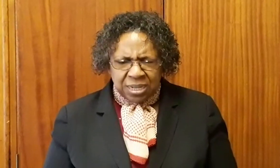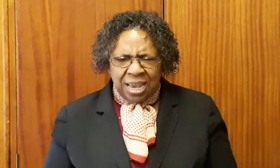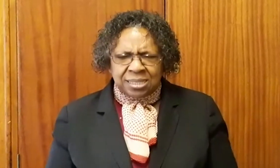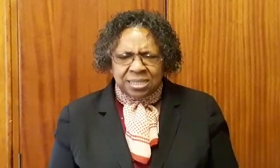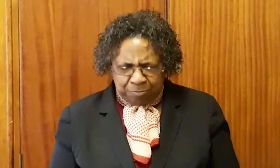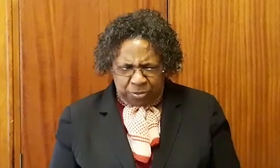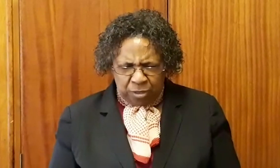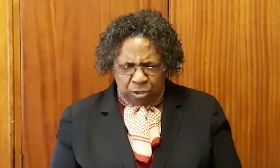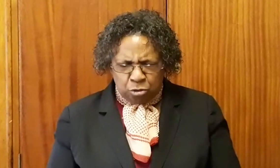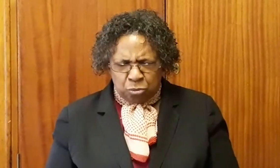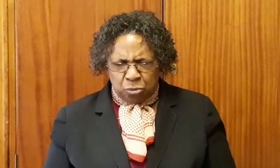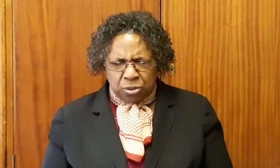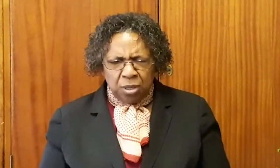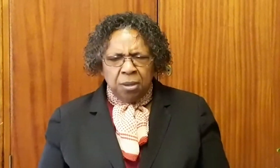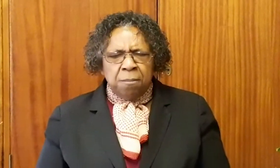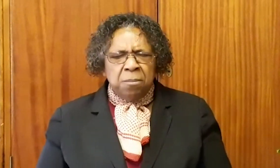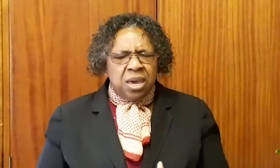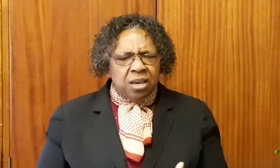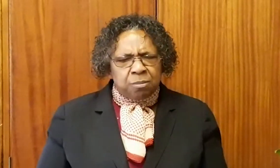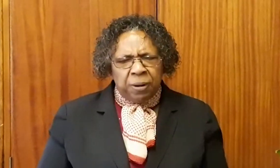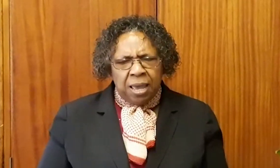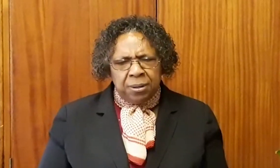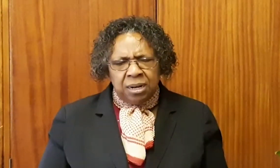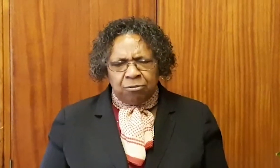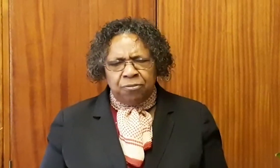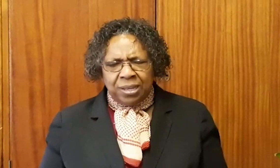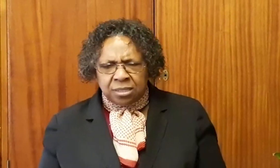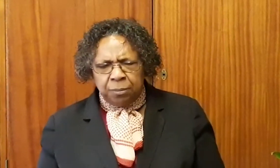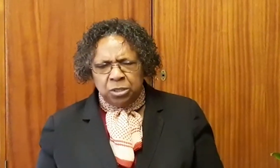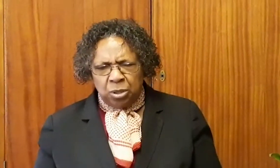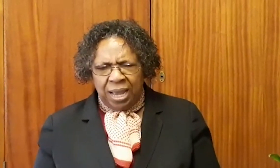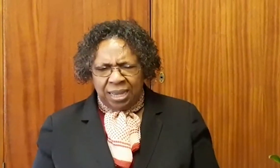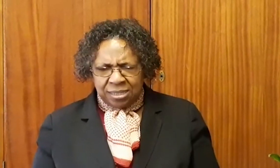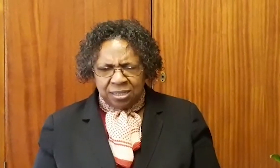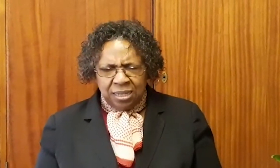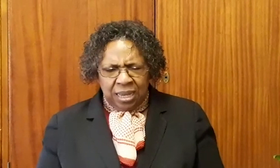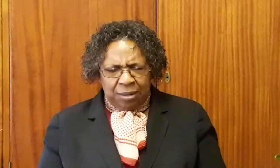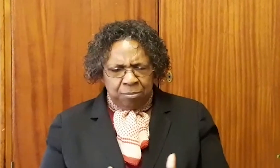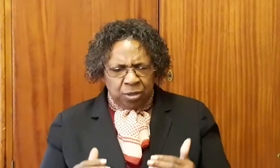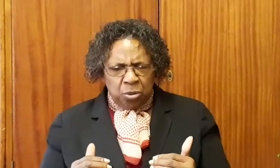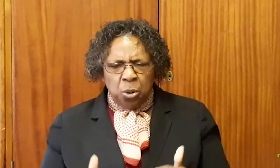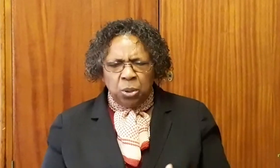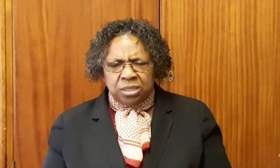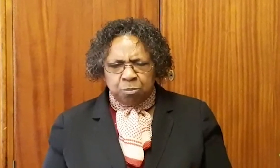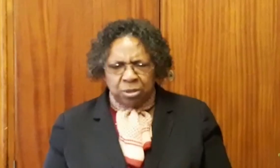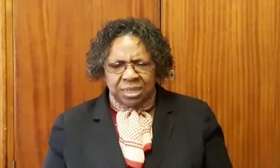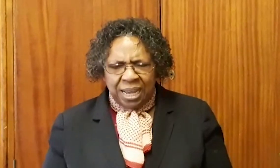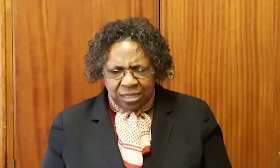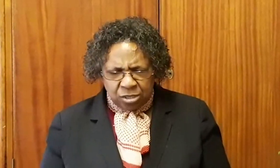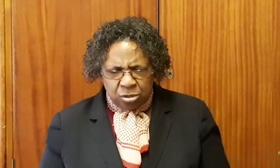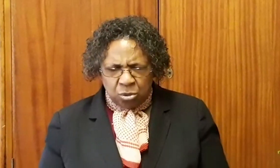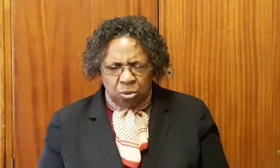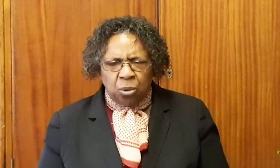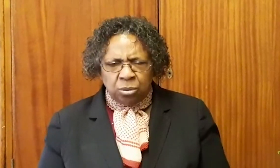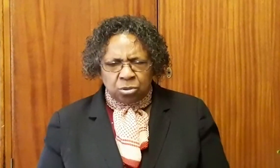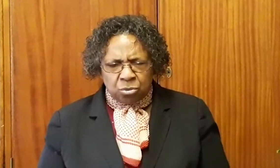us to accept the truth. Make us pliable and flexible in your hand, and may the Holy Spirit guide